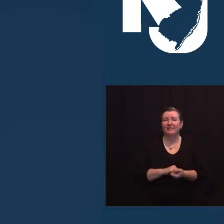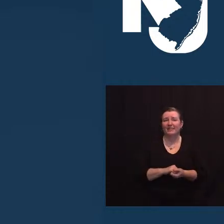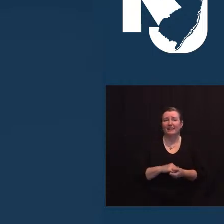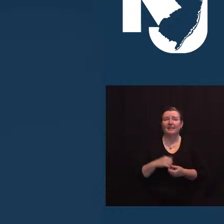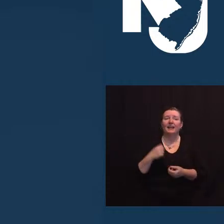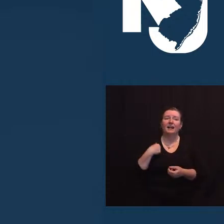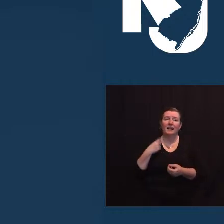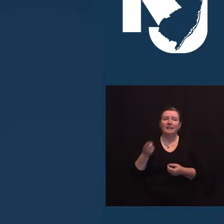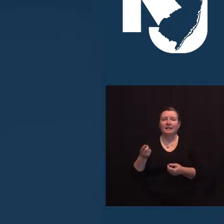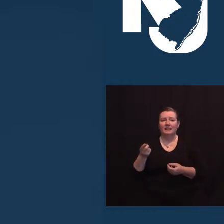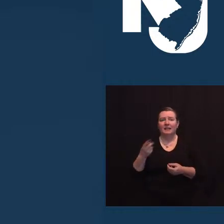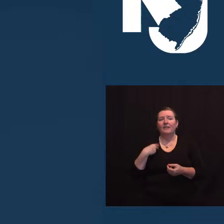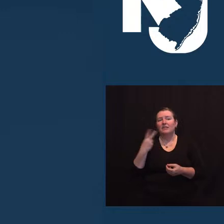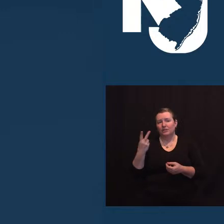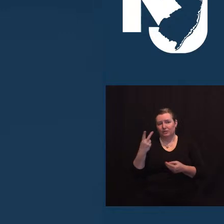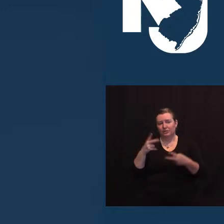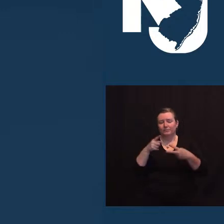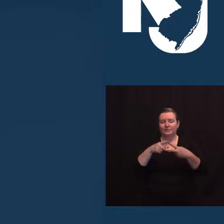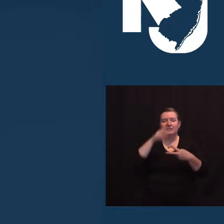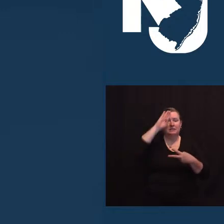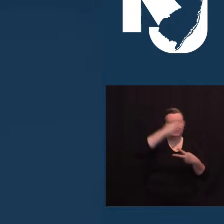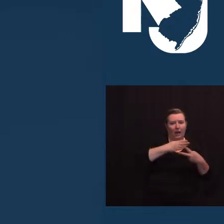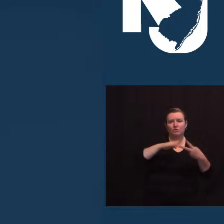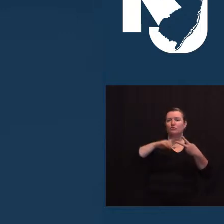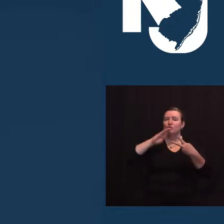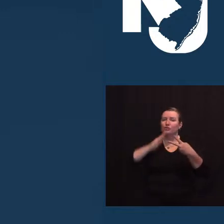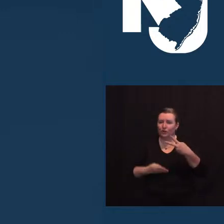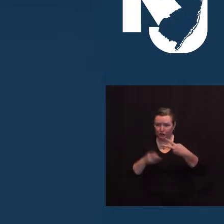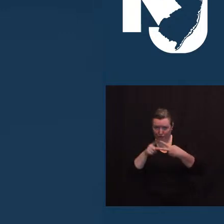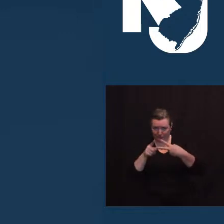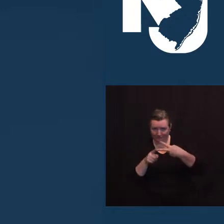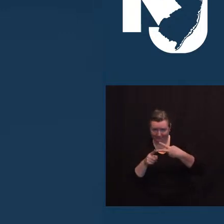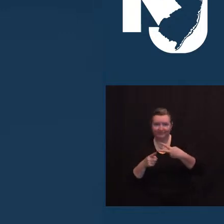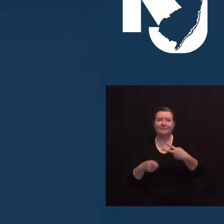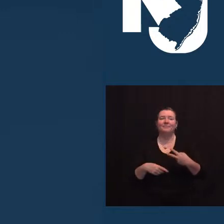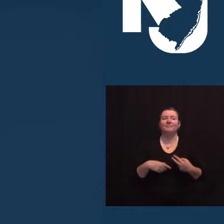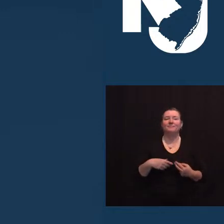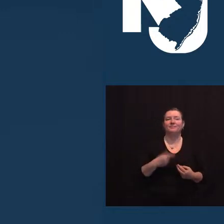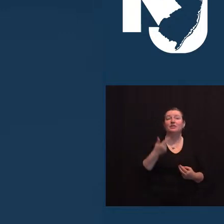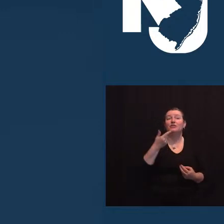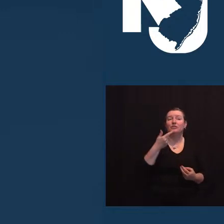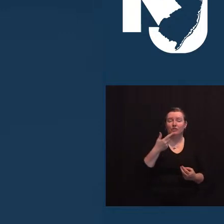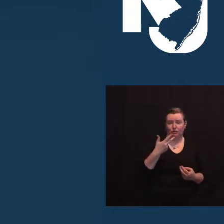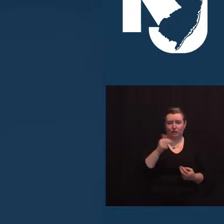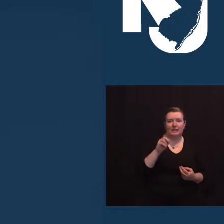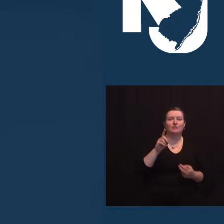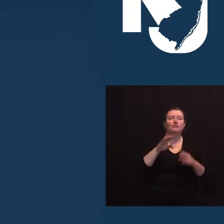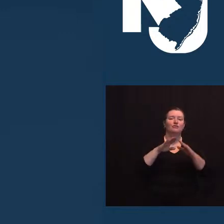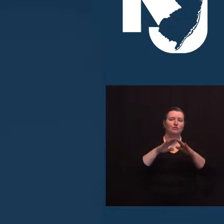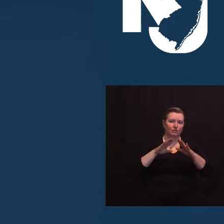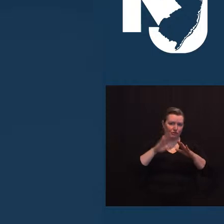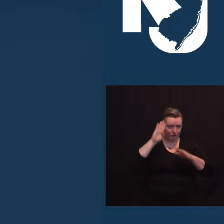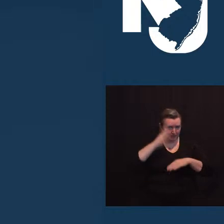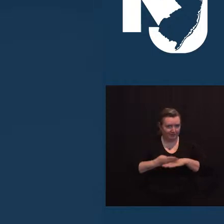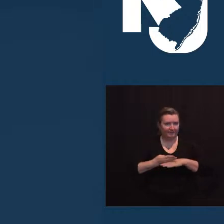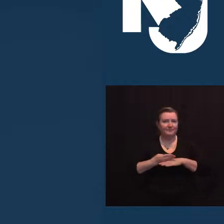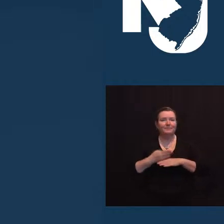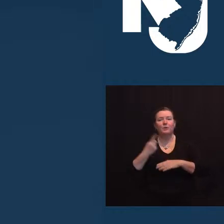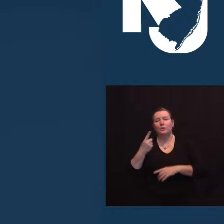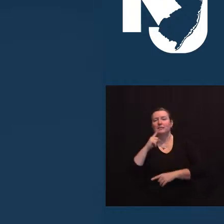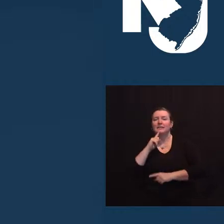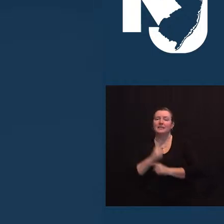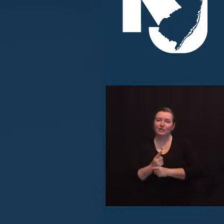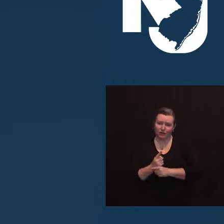and son, Eric, and his grandsons, Alex, Ben, and Theo, and he's also survived by his sister, Margot. We